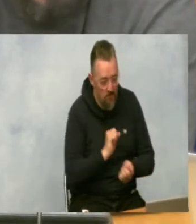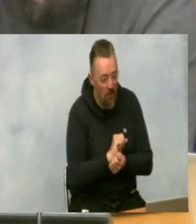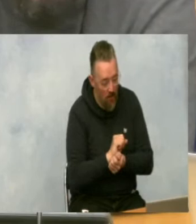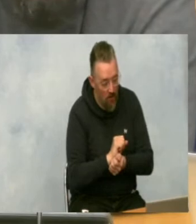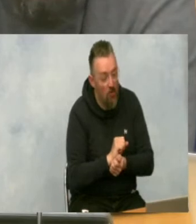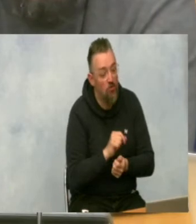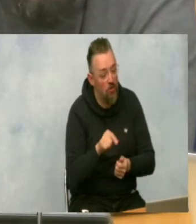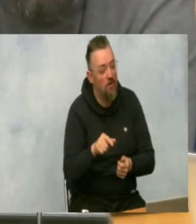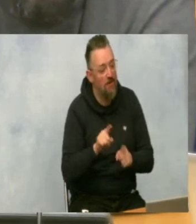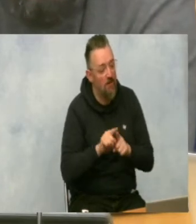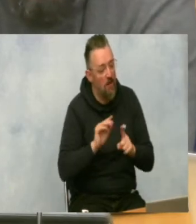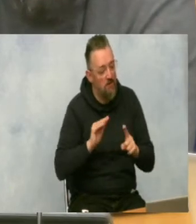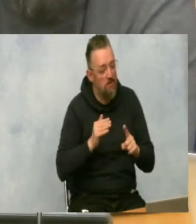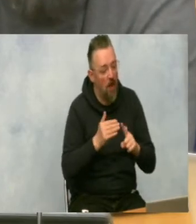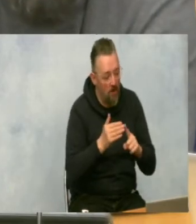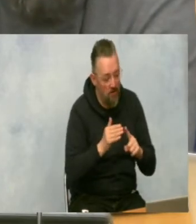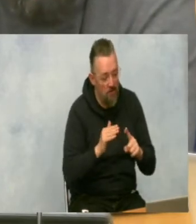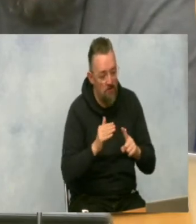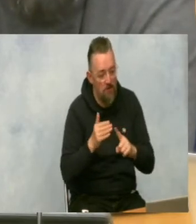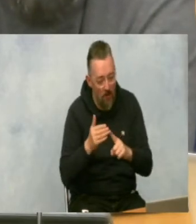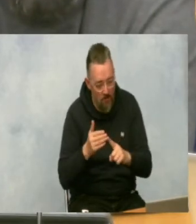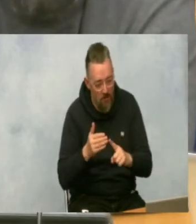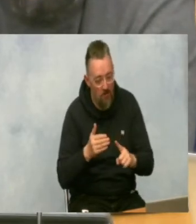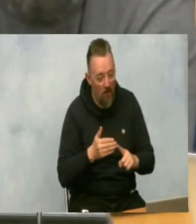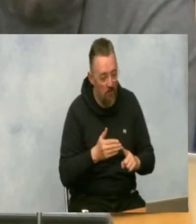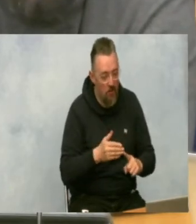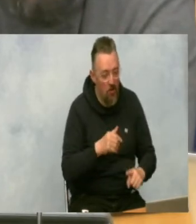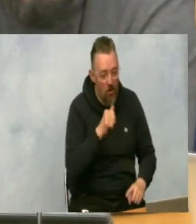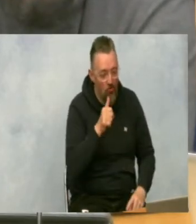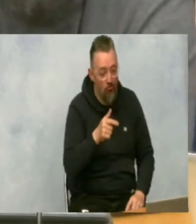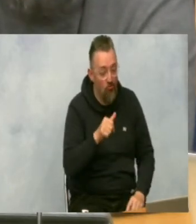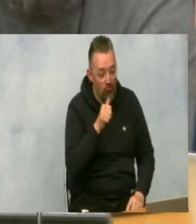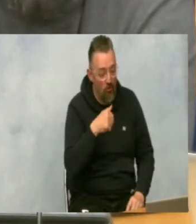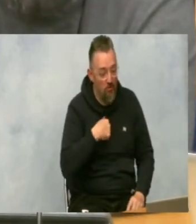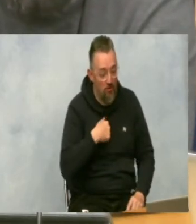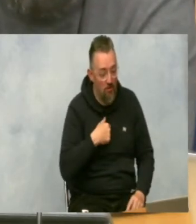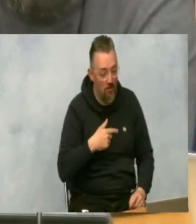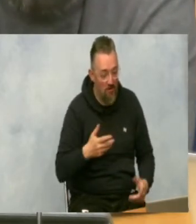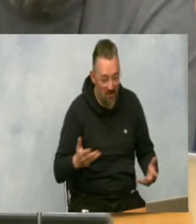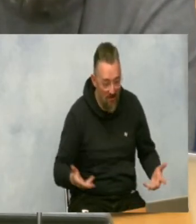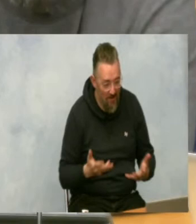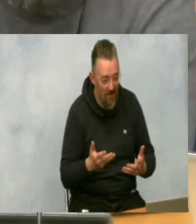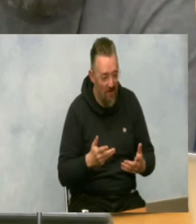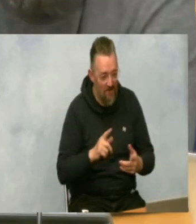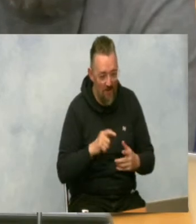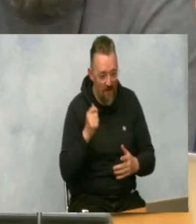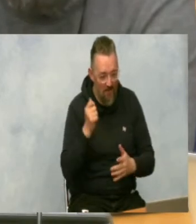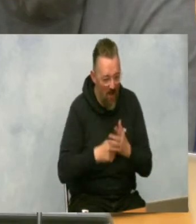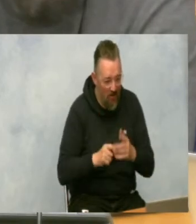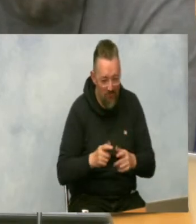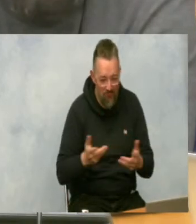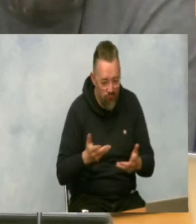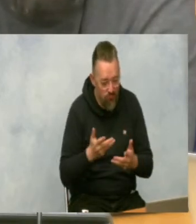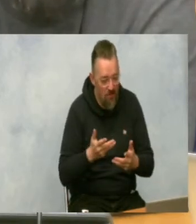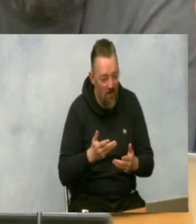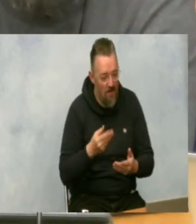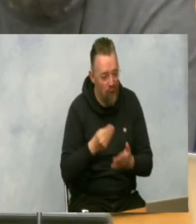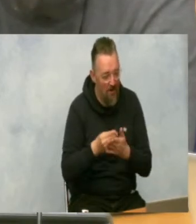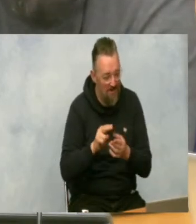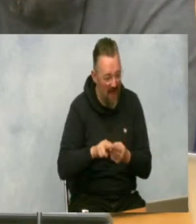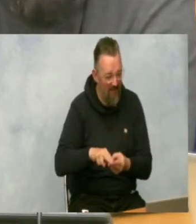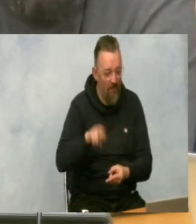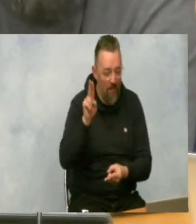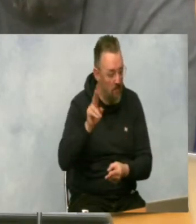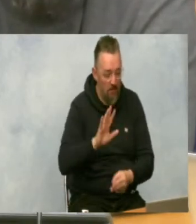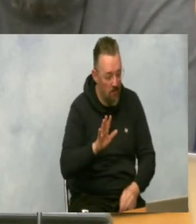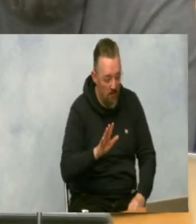of targeted proposal, and it wouldn't have this impact of like driving up aggregate demand or kind of inflating house prices